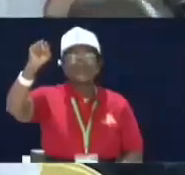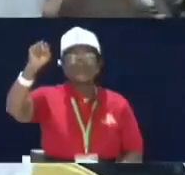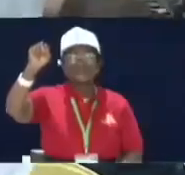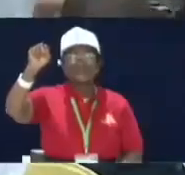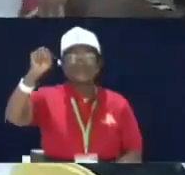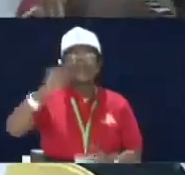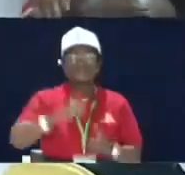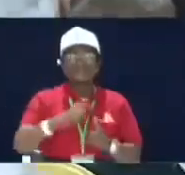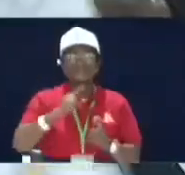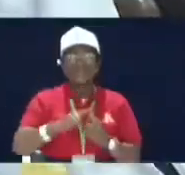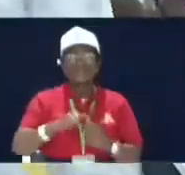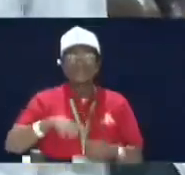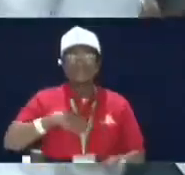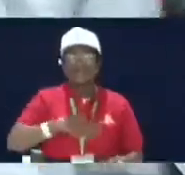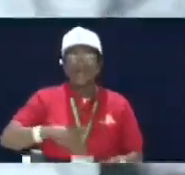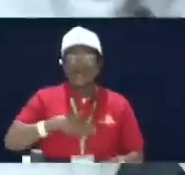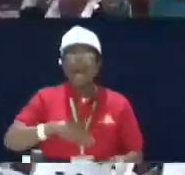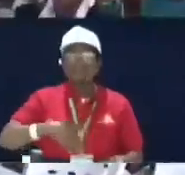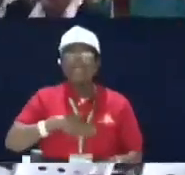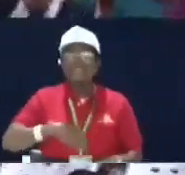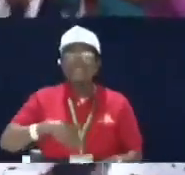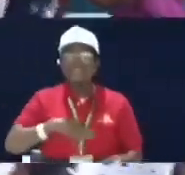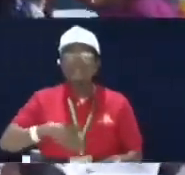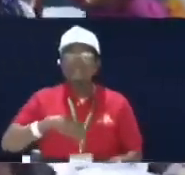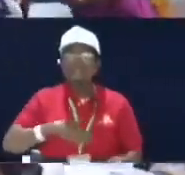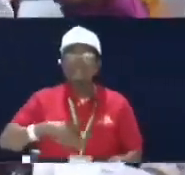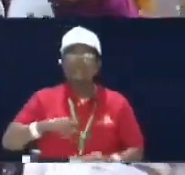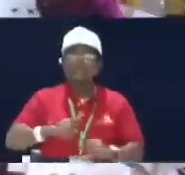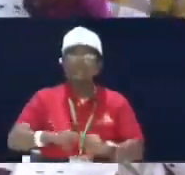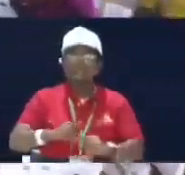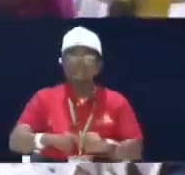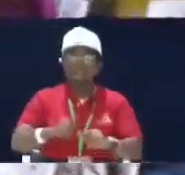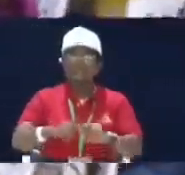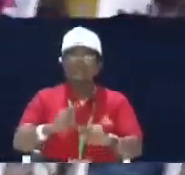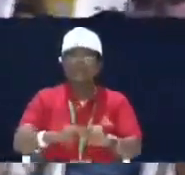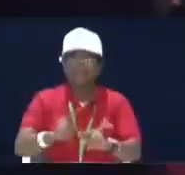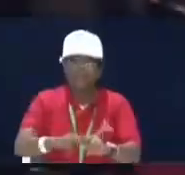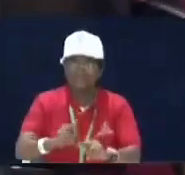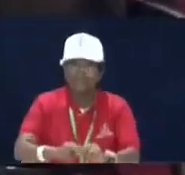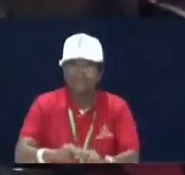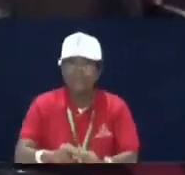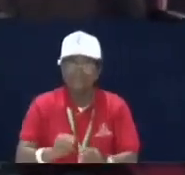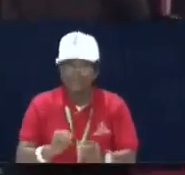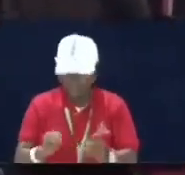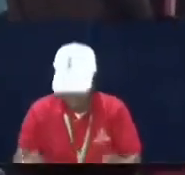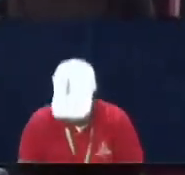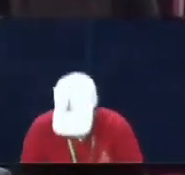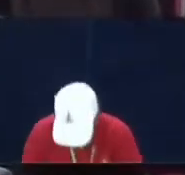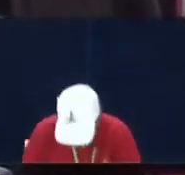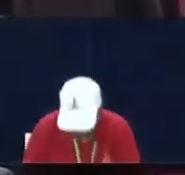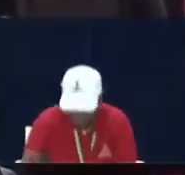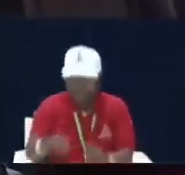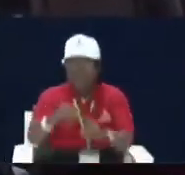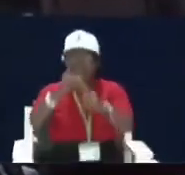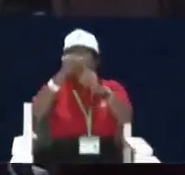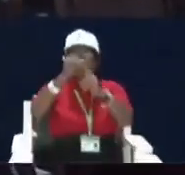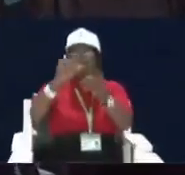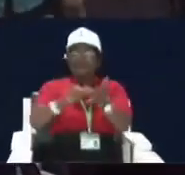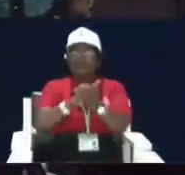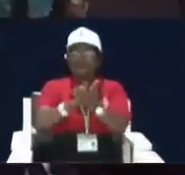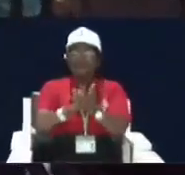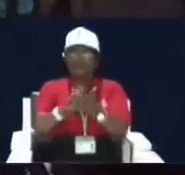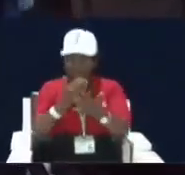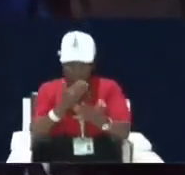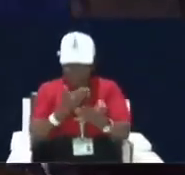And then you may please be seated, except those who are born in the month of September.